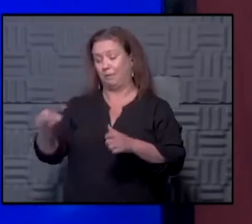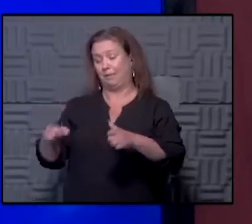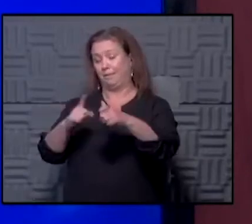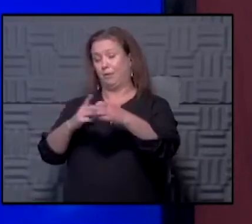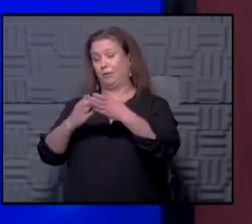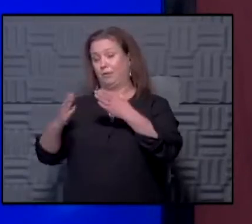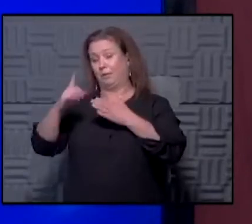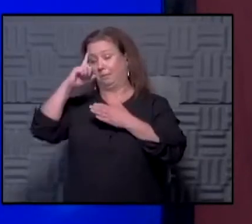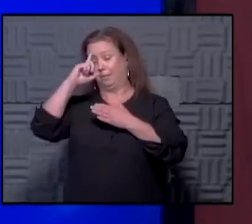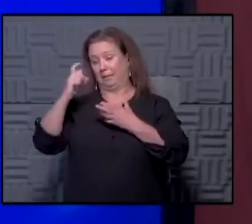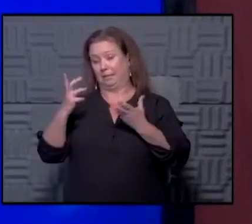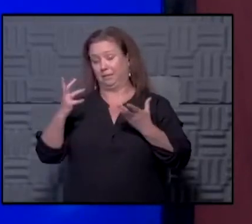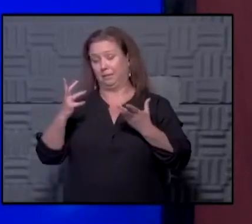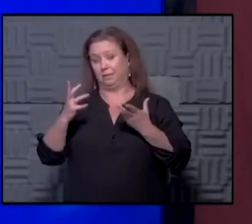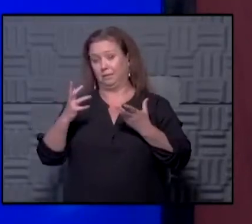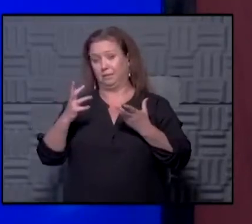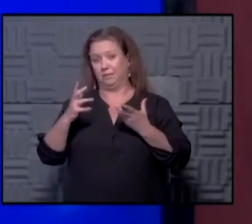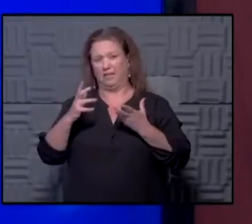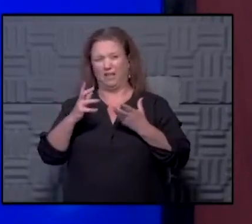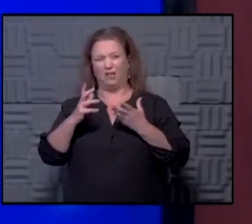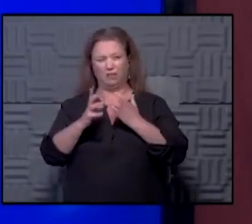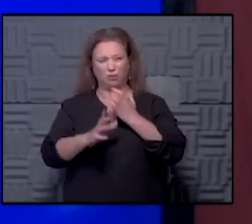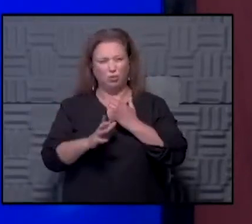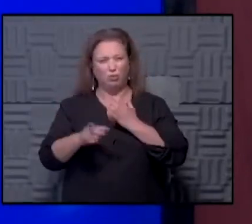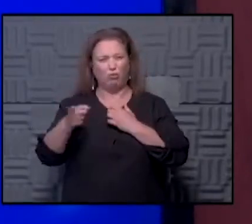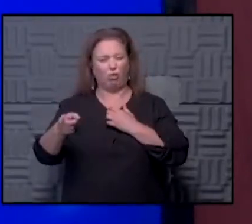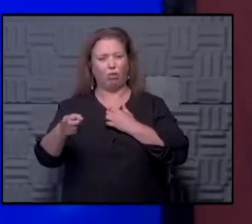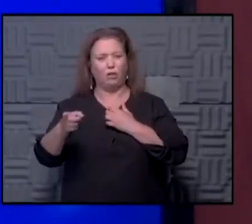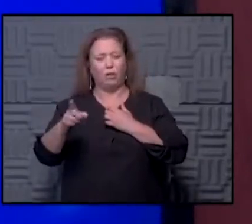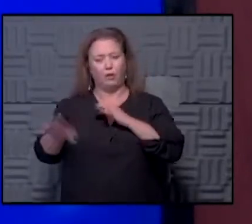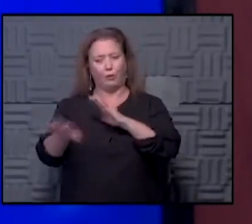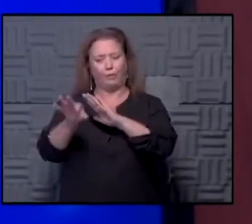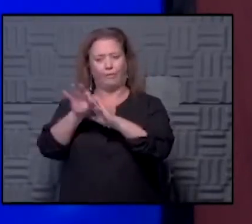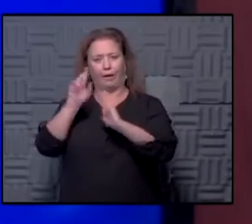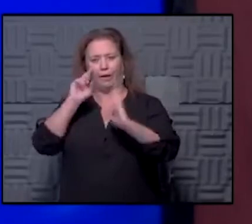things because it can end up in your stool, and therefore you can